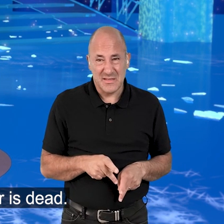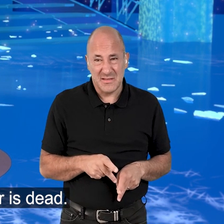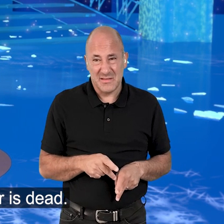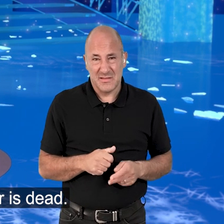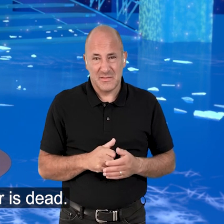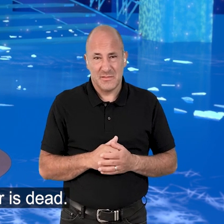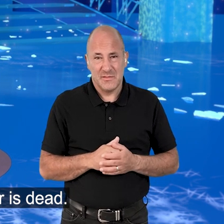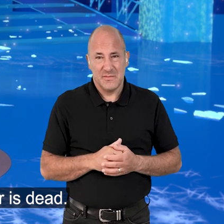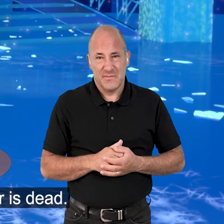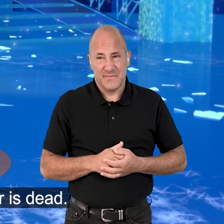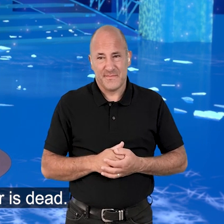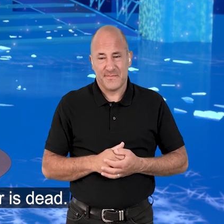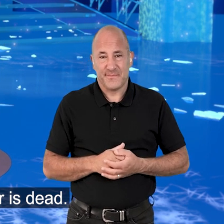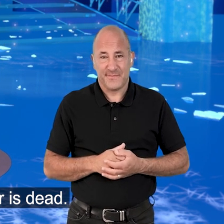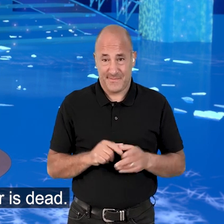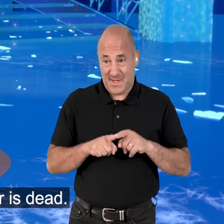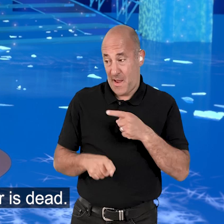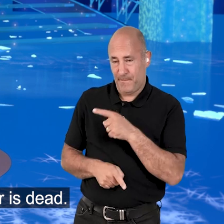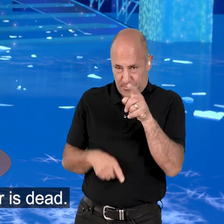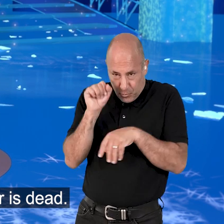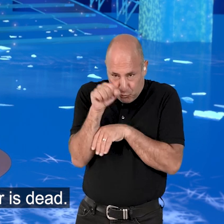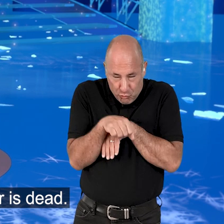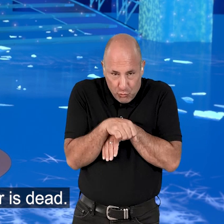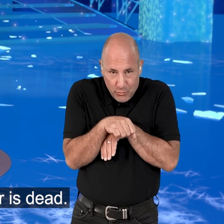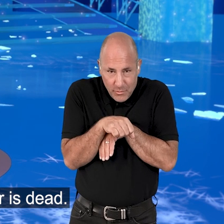her sister is dead.